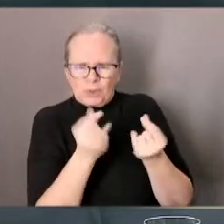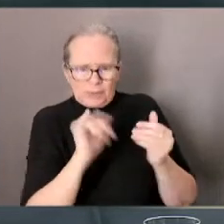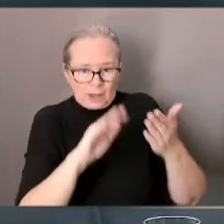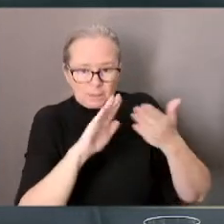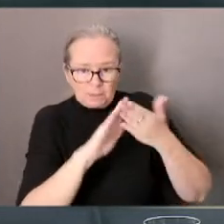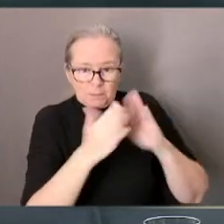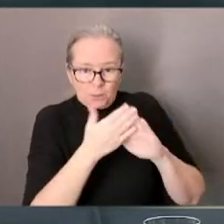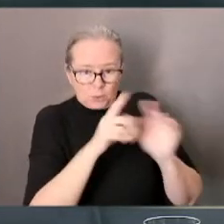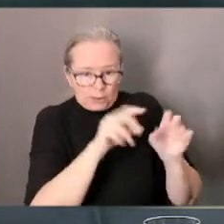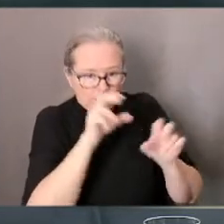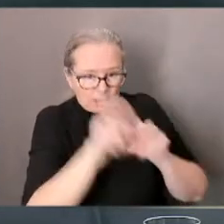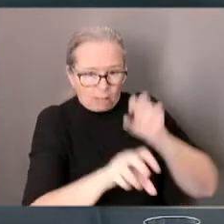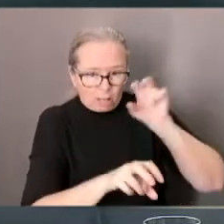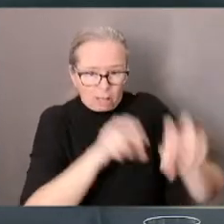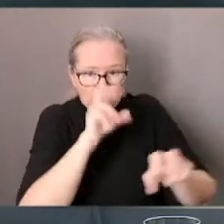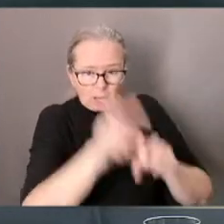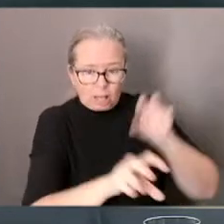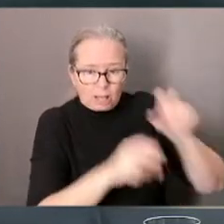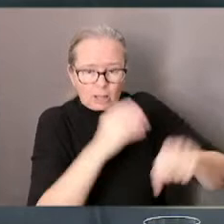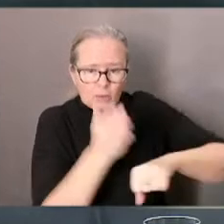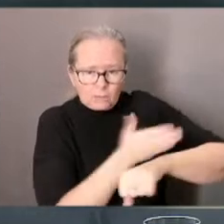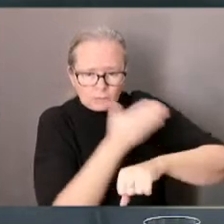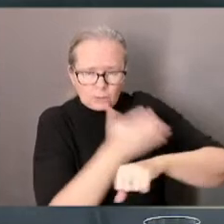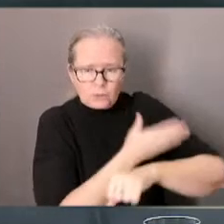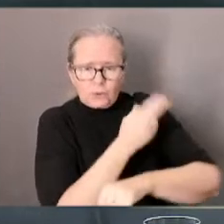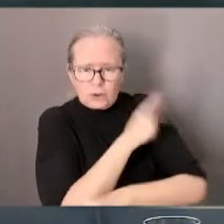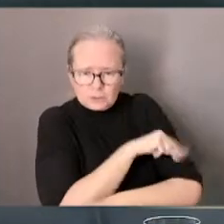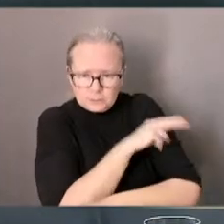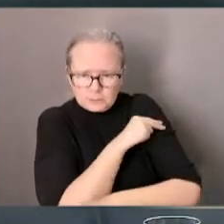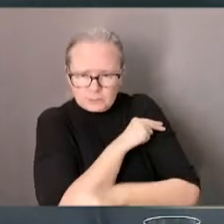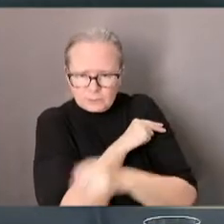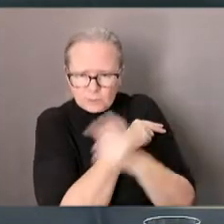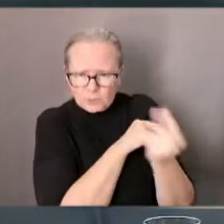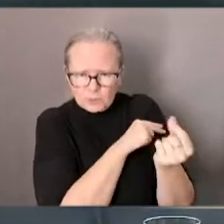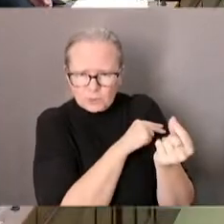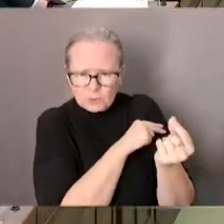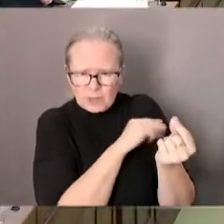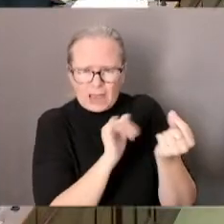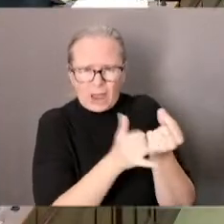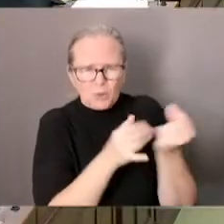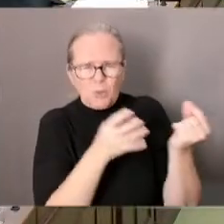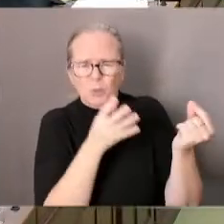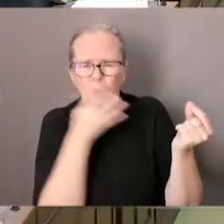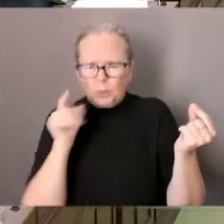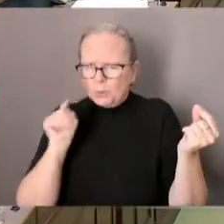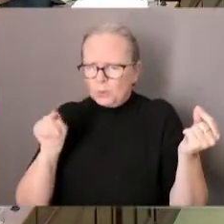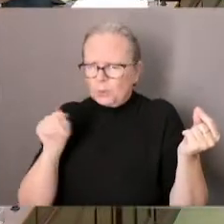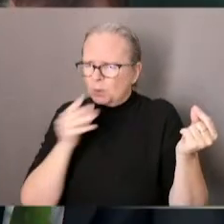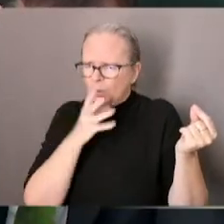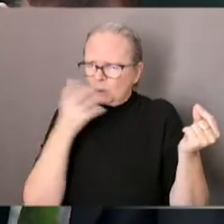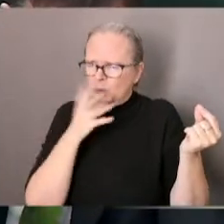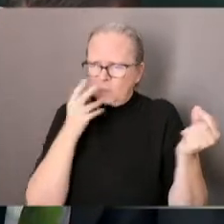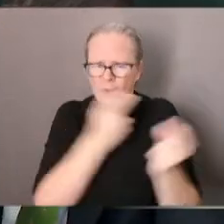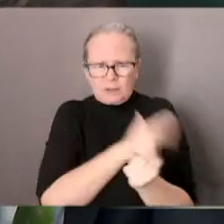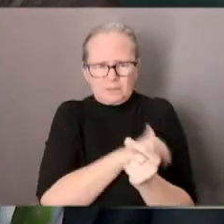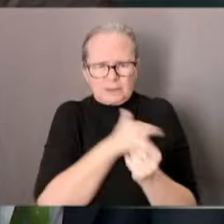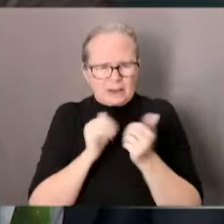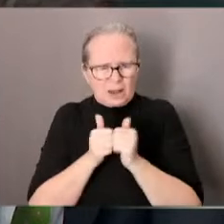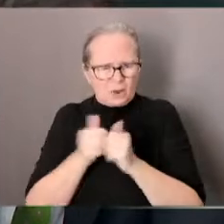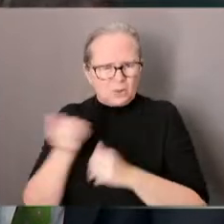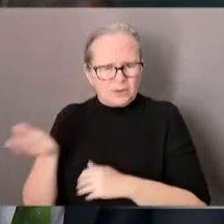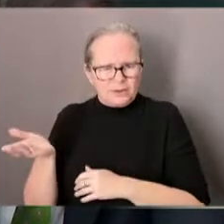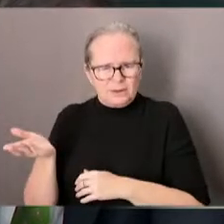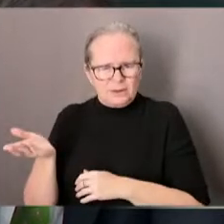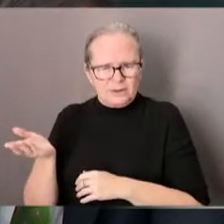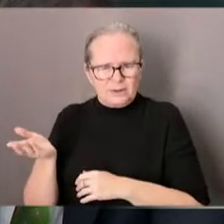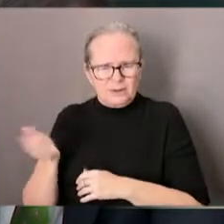is this government doing to help improve health care services and facilities for Rural albertans minister of Health thanks once again to The Honorable member for